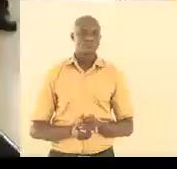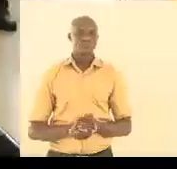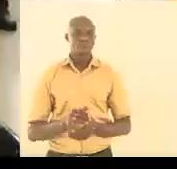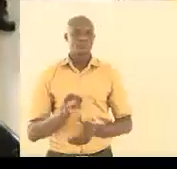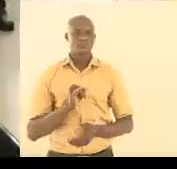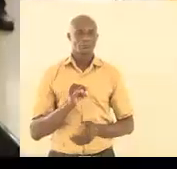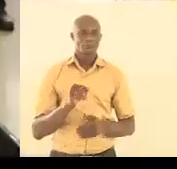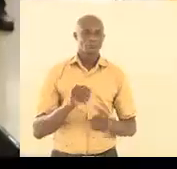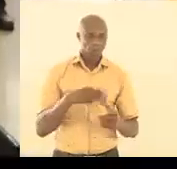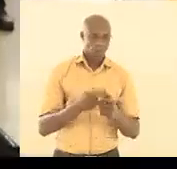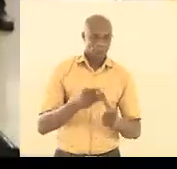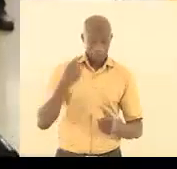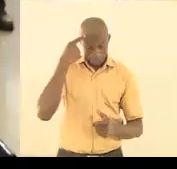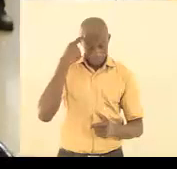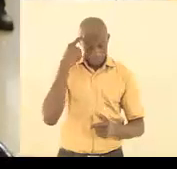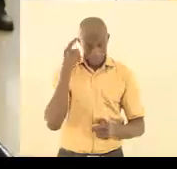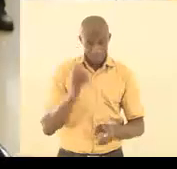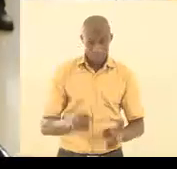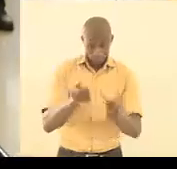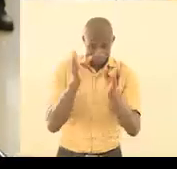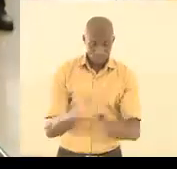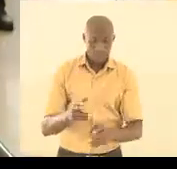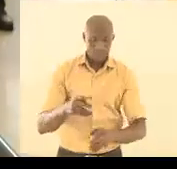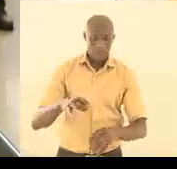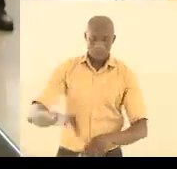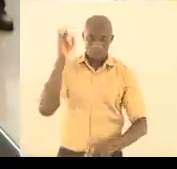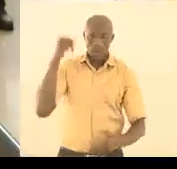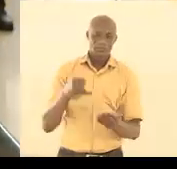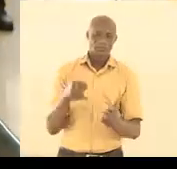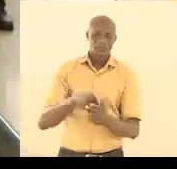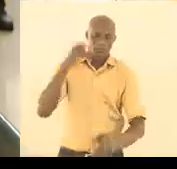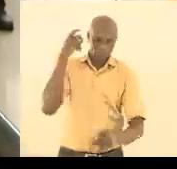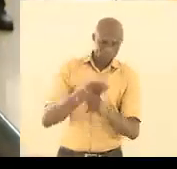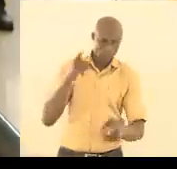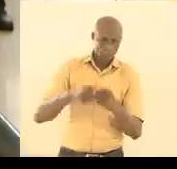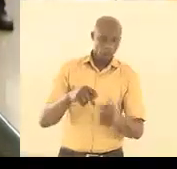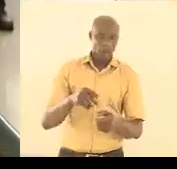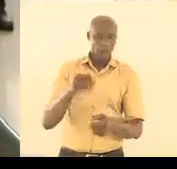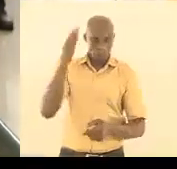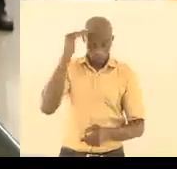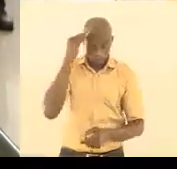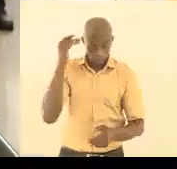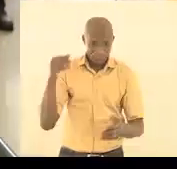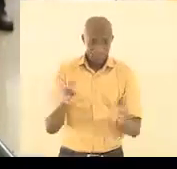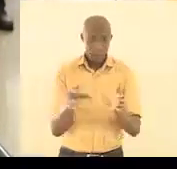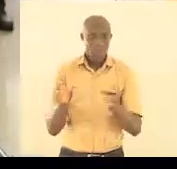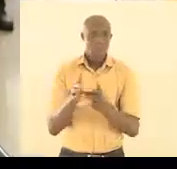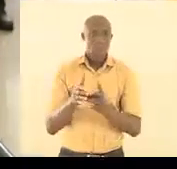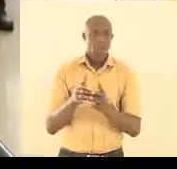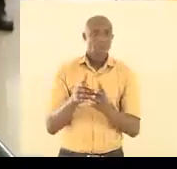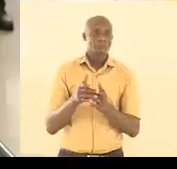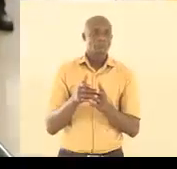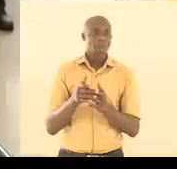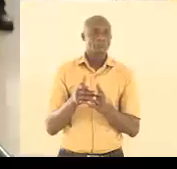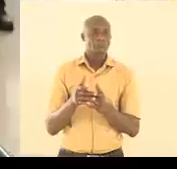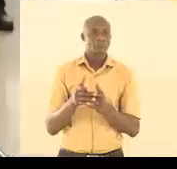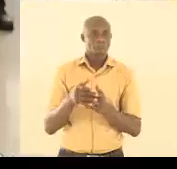it difficult to recognize Jesus soon after the resurrection? Because they did not believe the